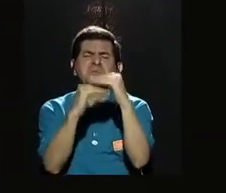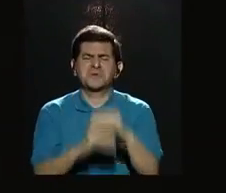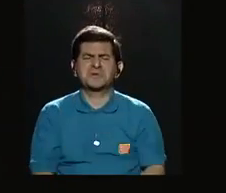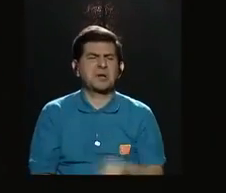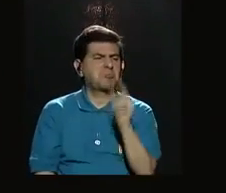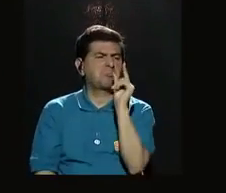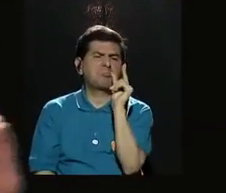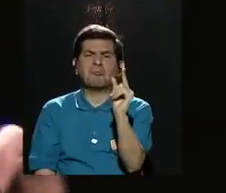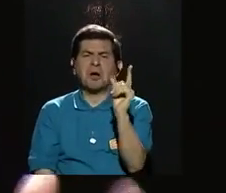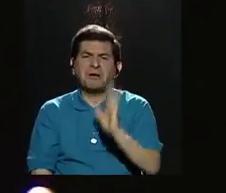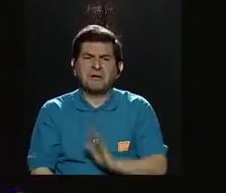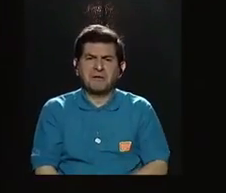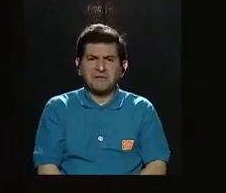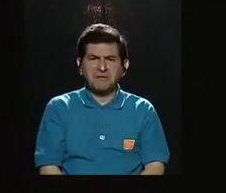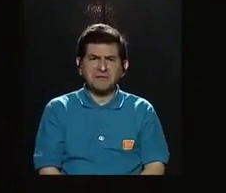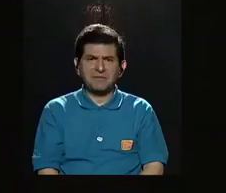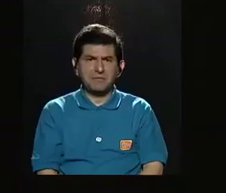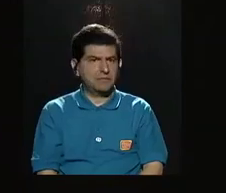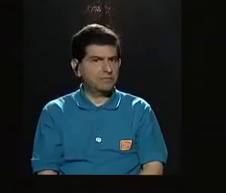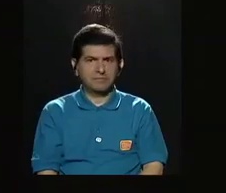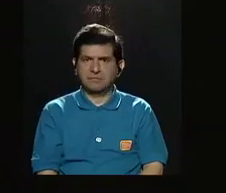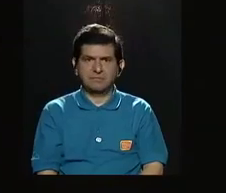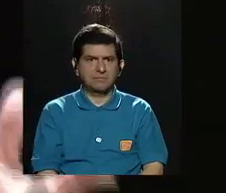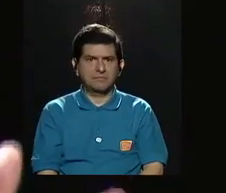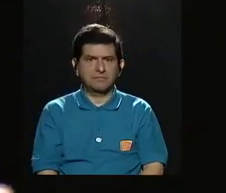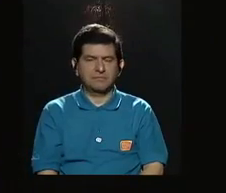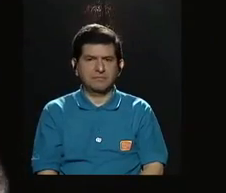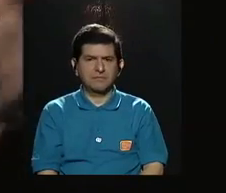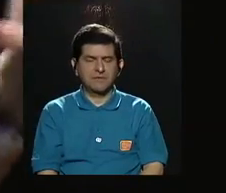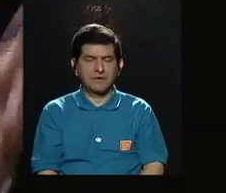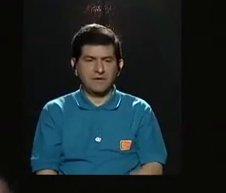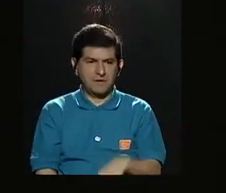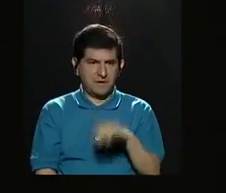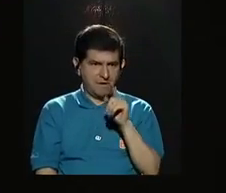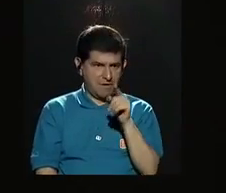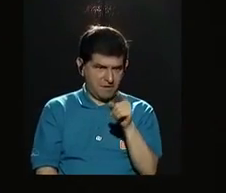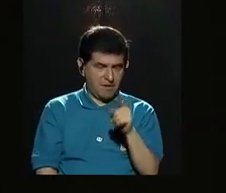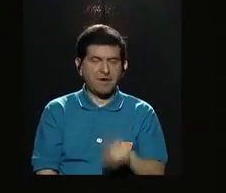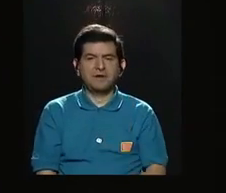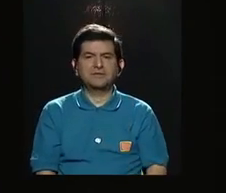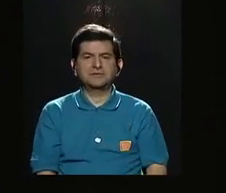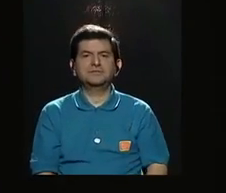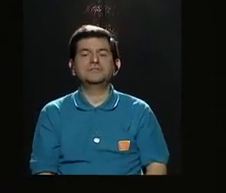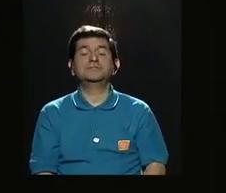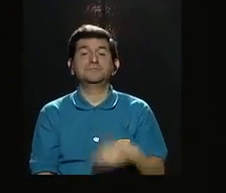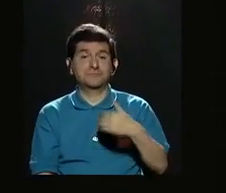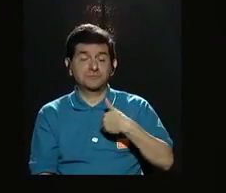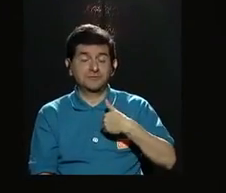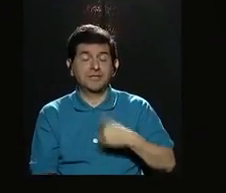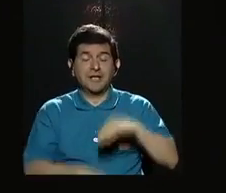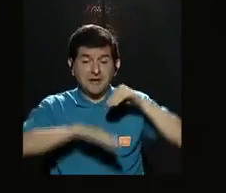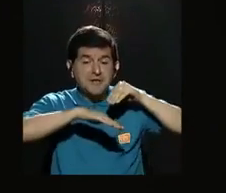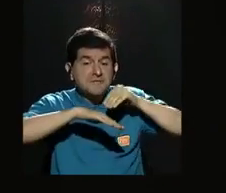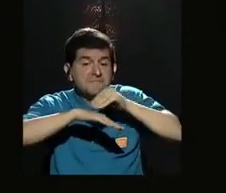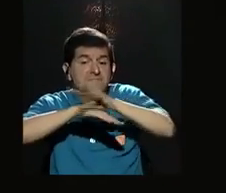have major, central, vast implications.